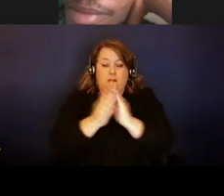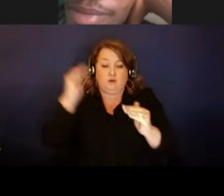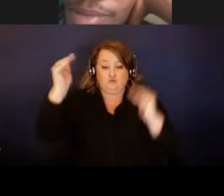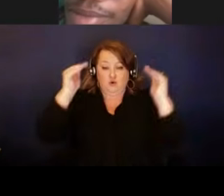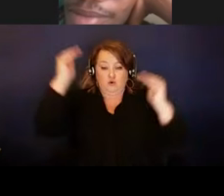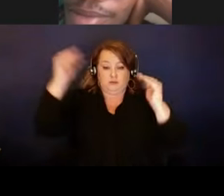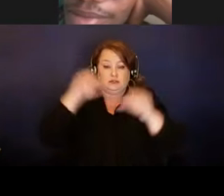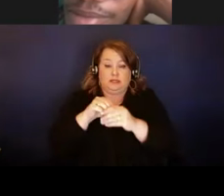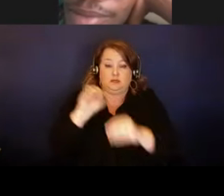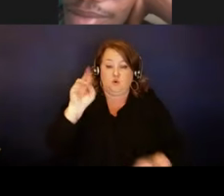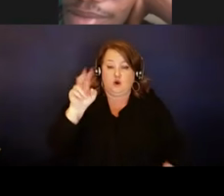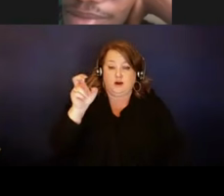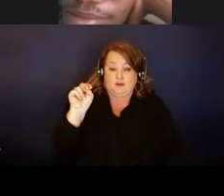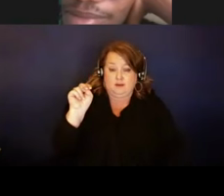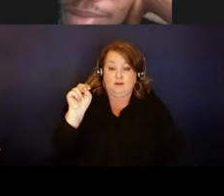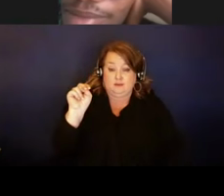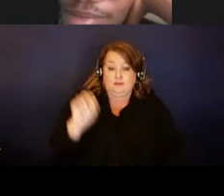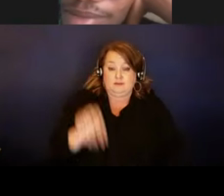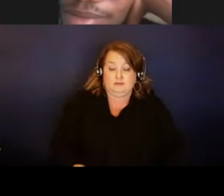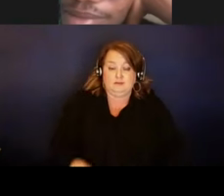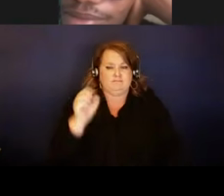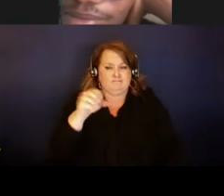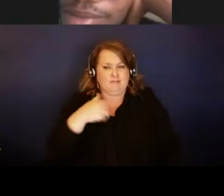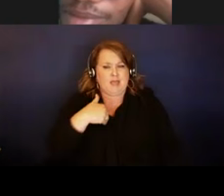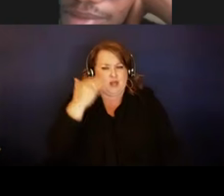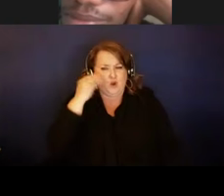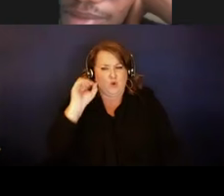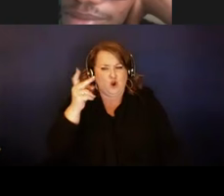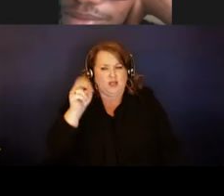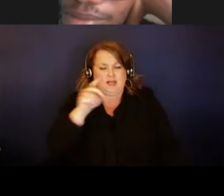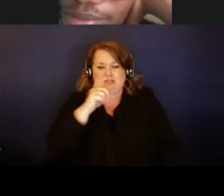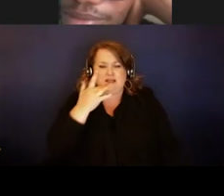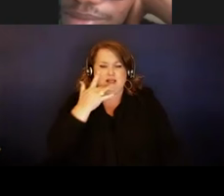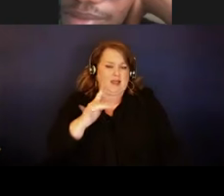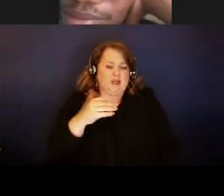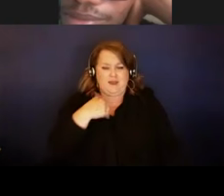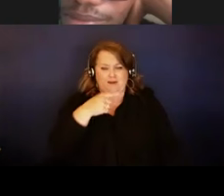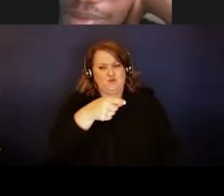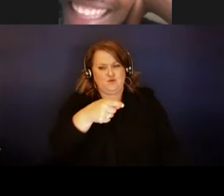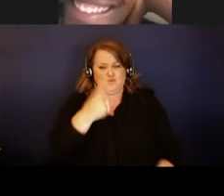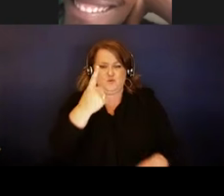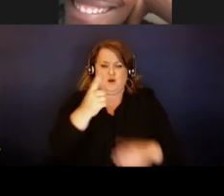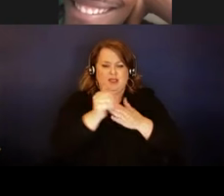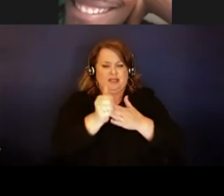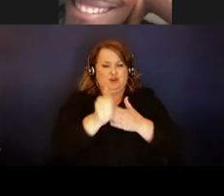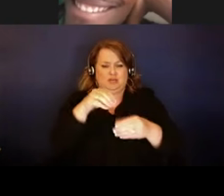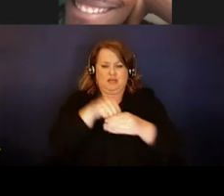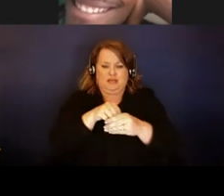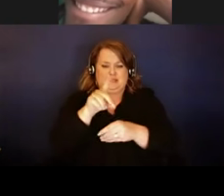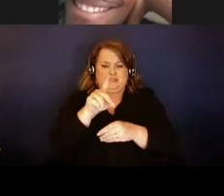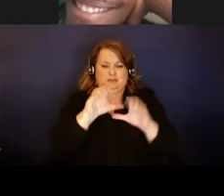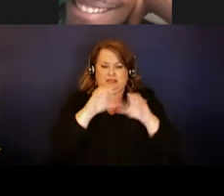Oregon. I know Oregon is very lucky to have you as one of its leaders in the disability field,